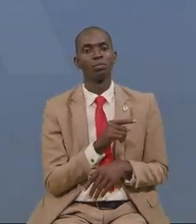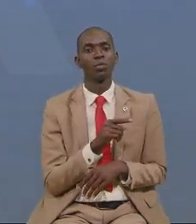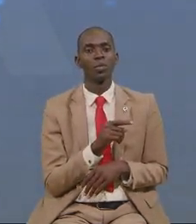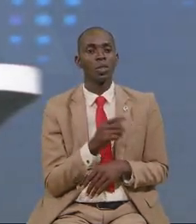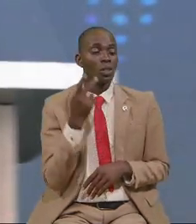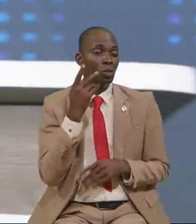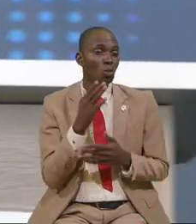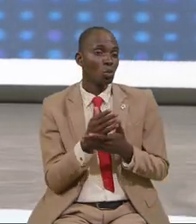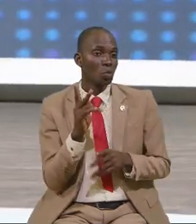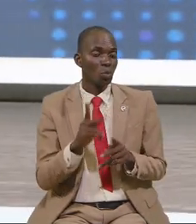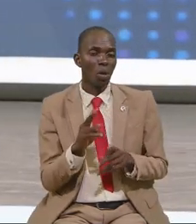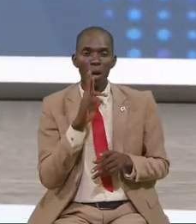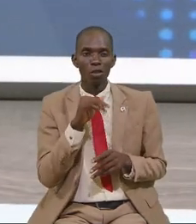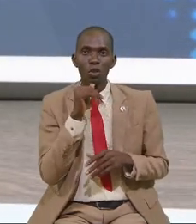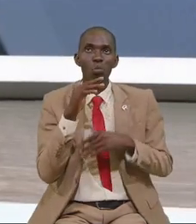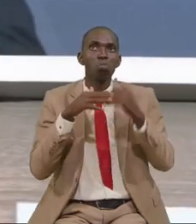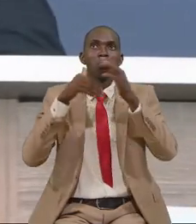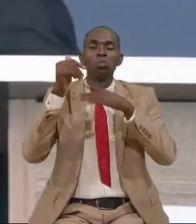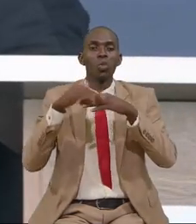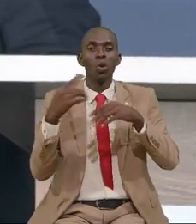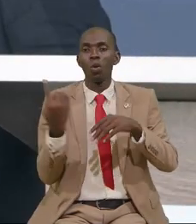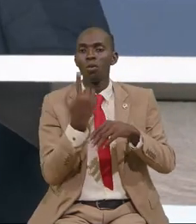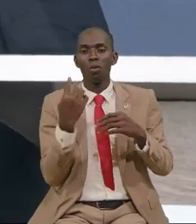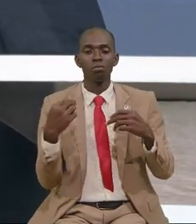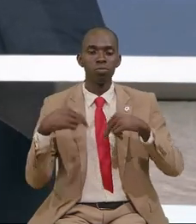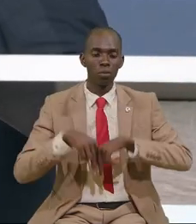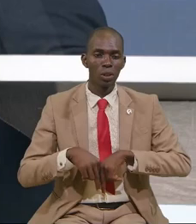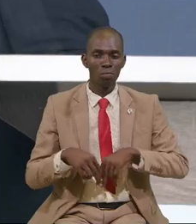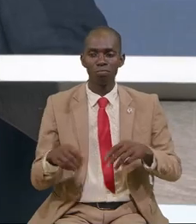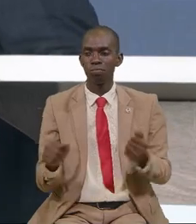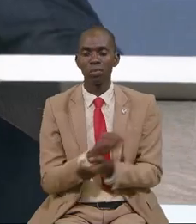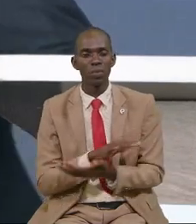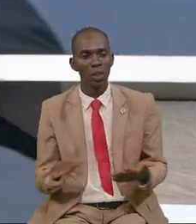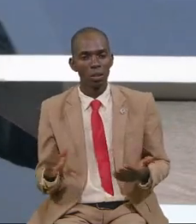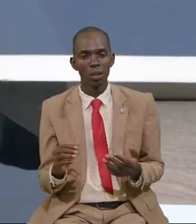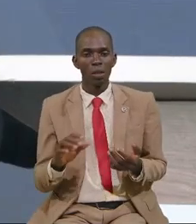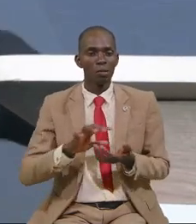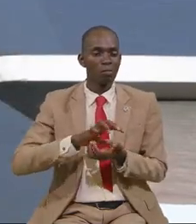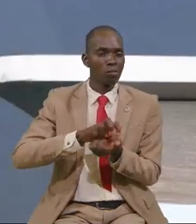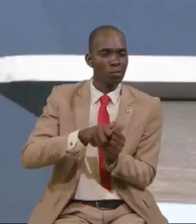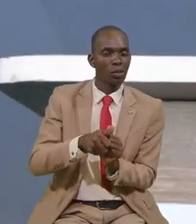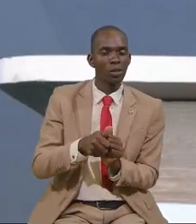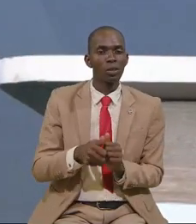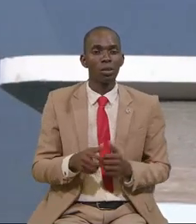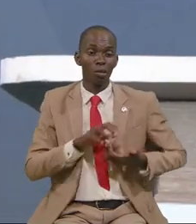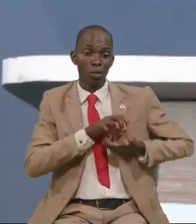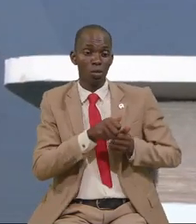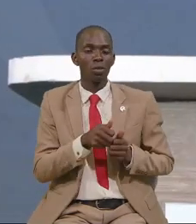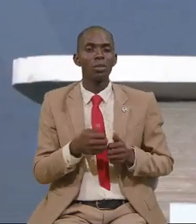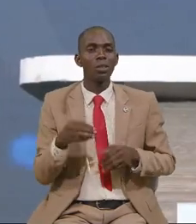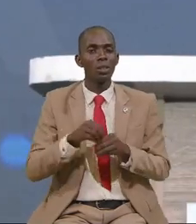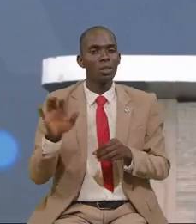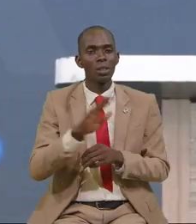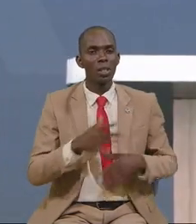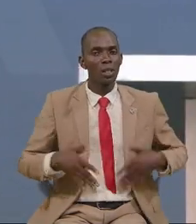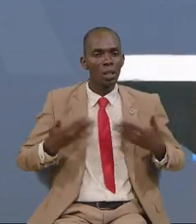not built up, they're thrown down, they're shattered, they're crushed in their lives, they're not growing, they're